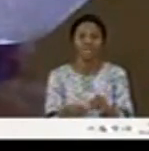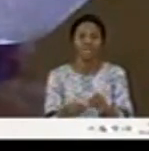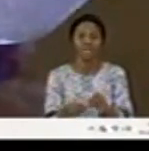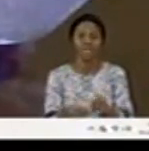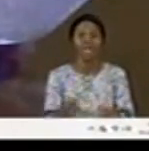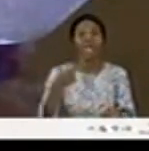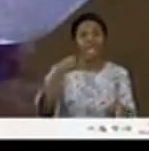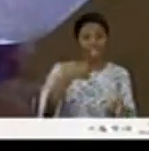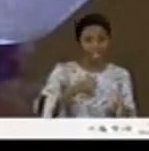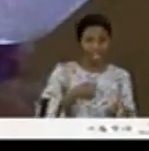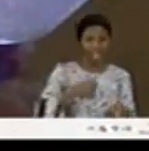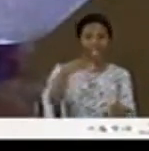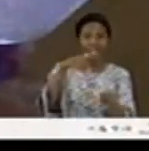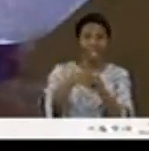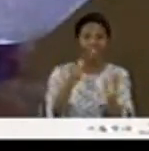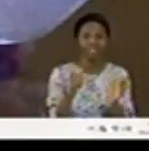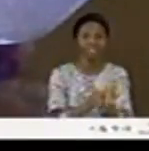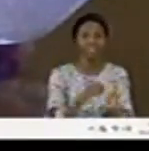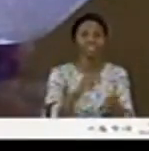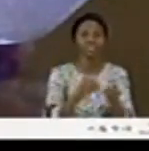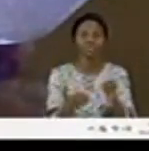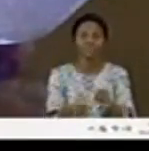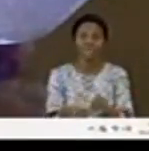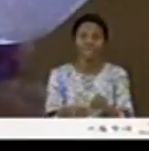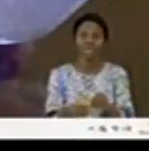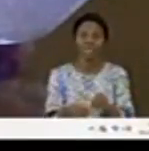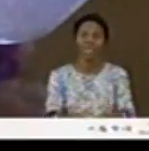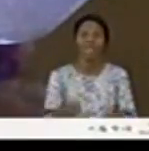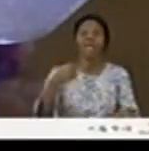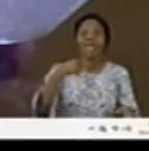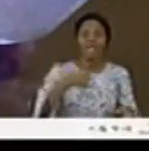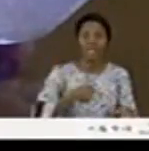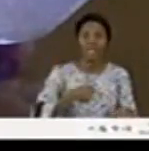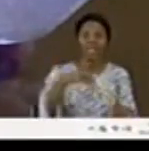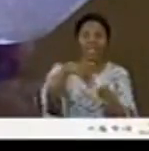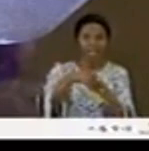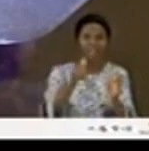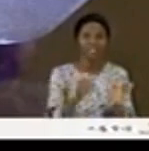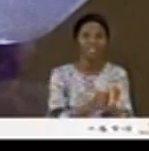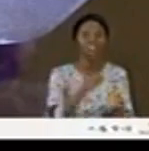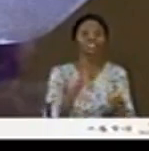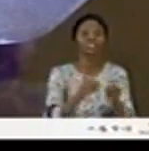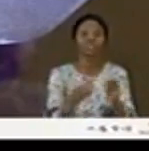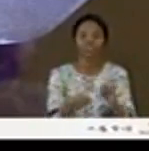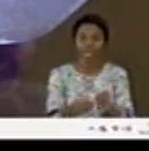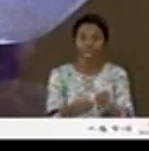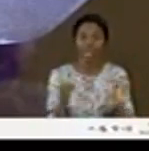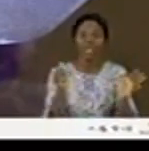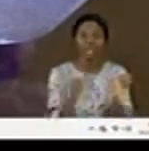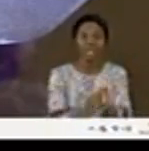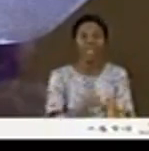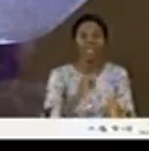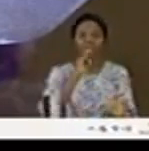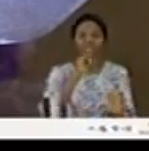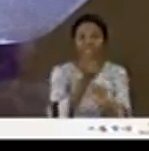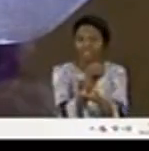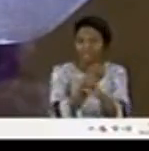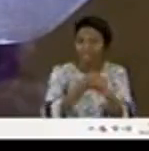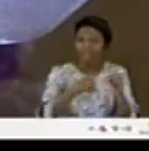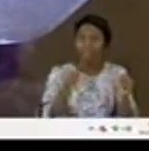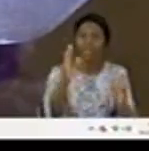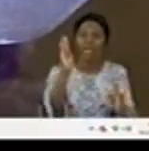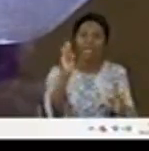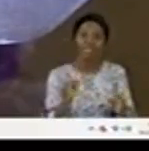number. I am in that number. I am in that number.